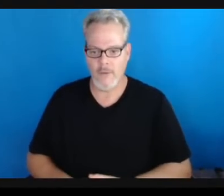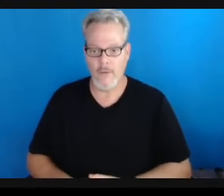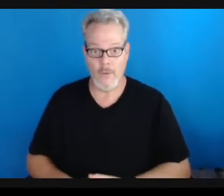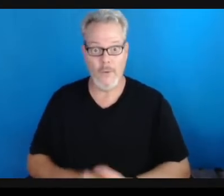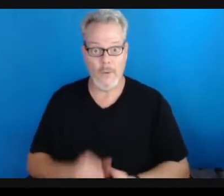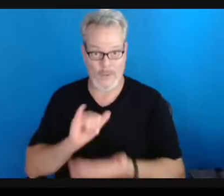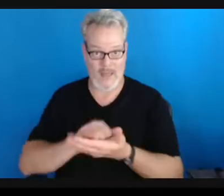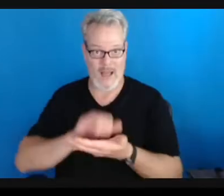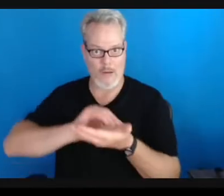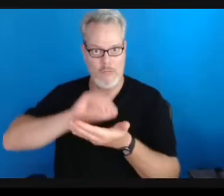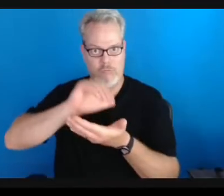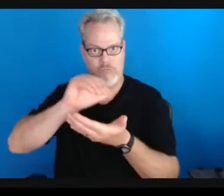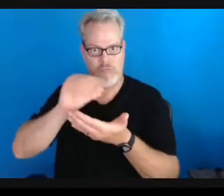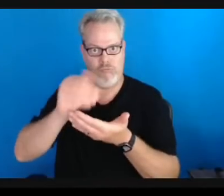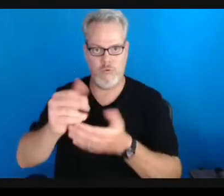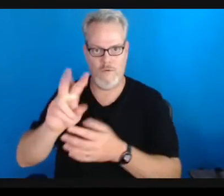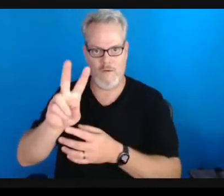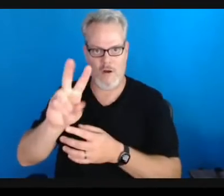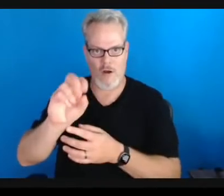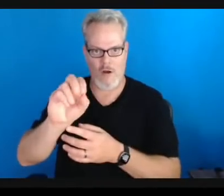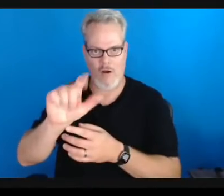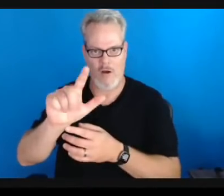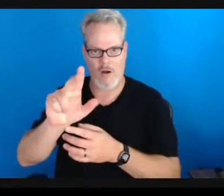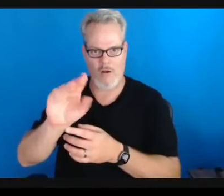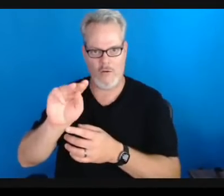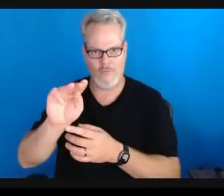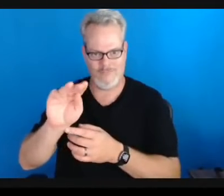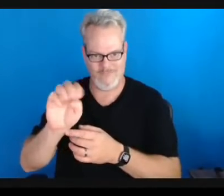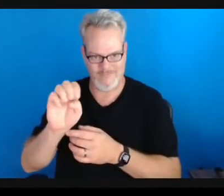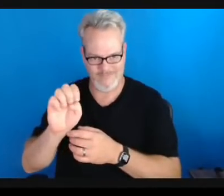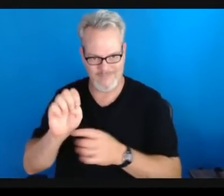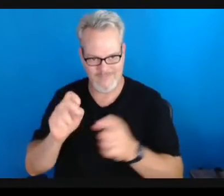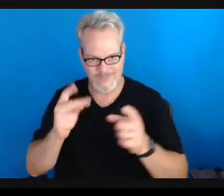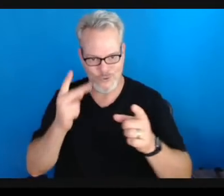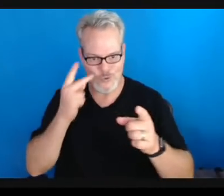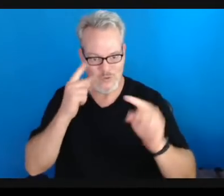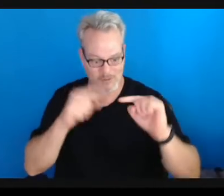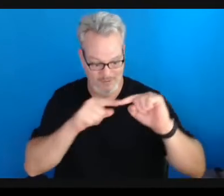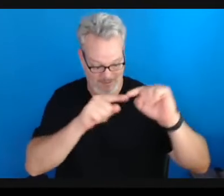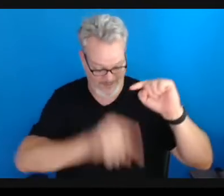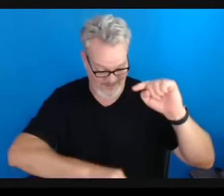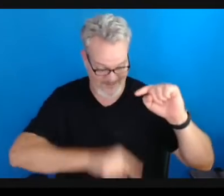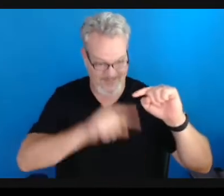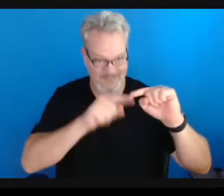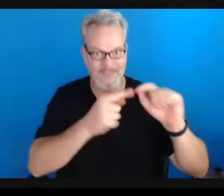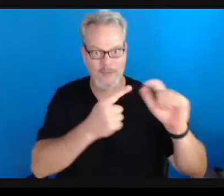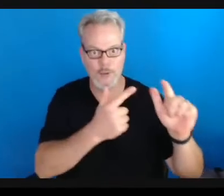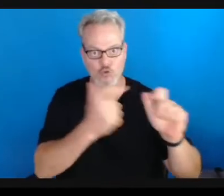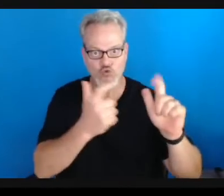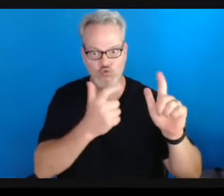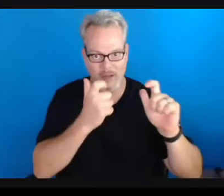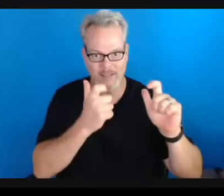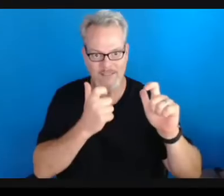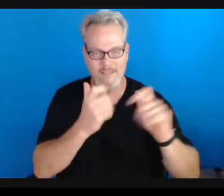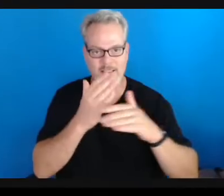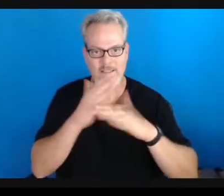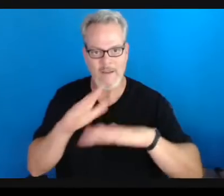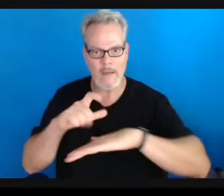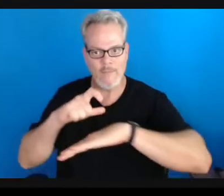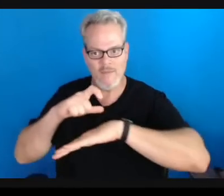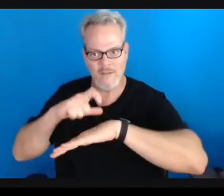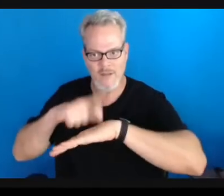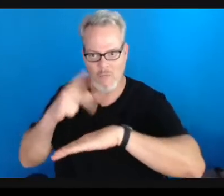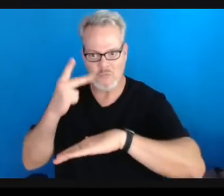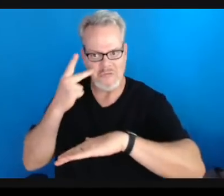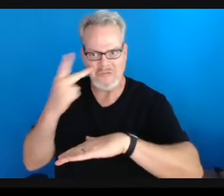volumes seen that way. And then if we look at the effusion rate, that's when we divide the volume over the time. You can see that we're not having